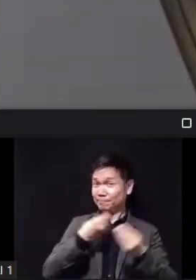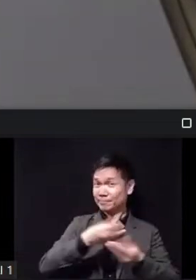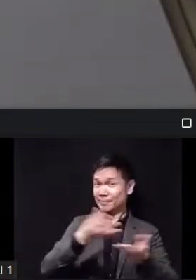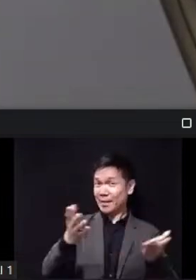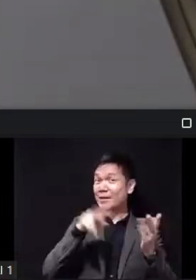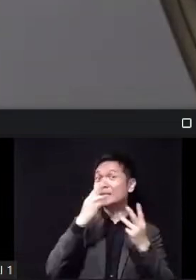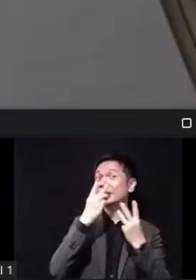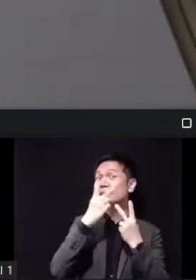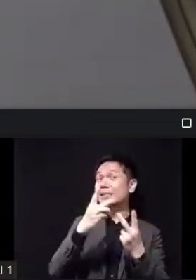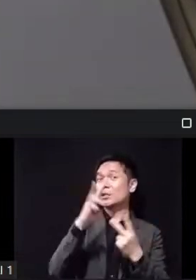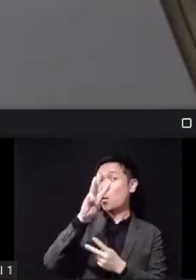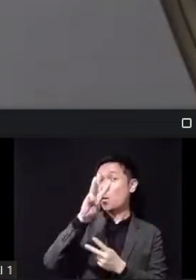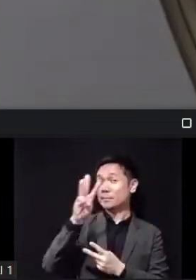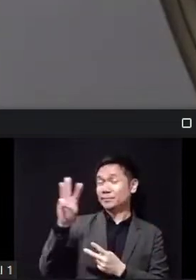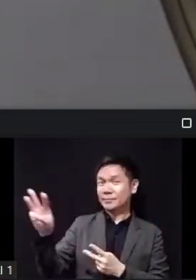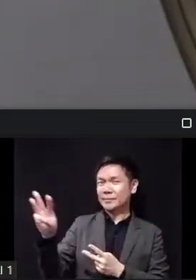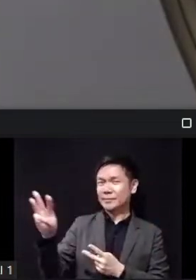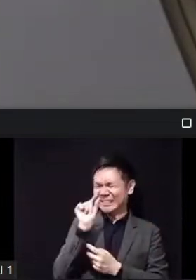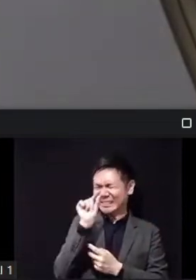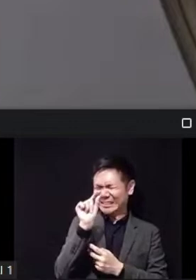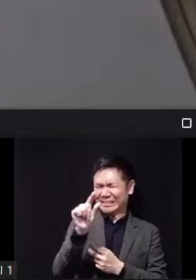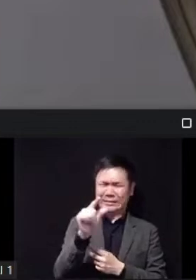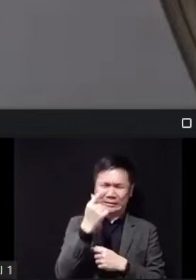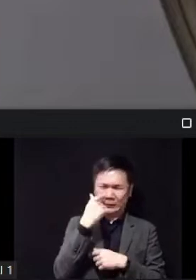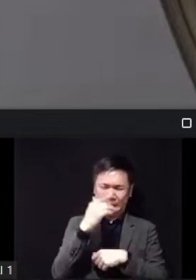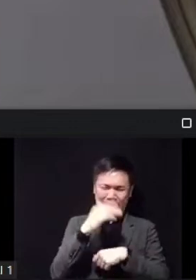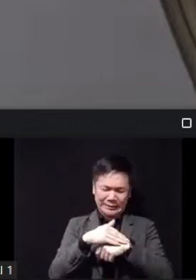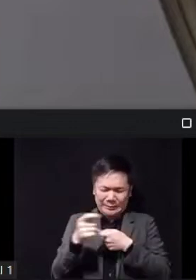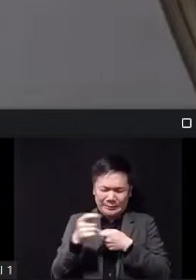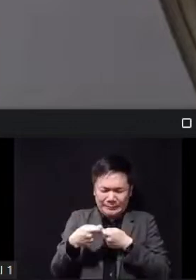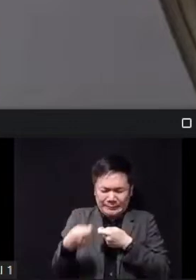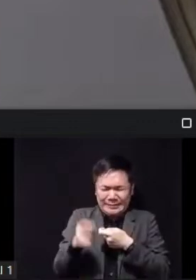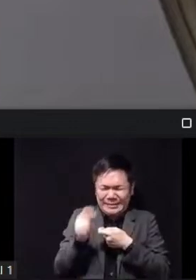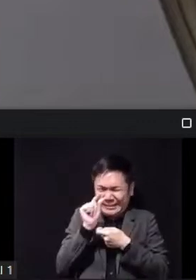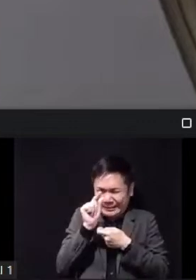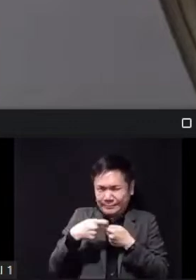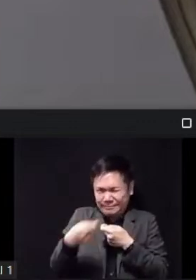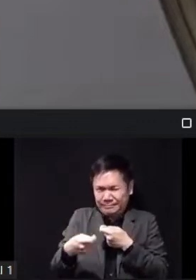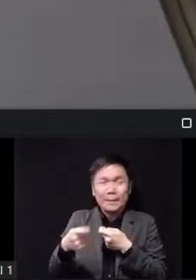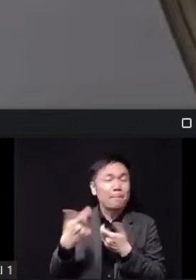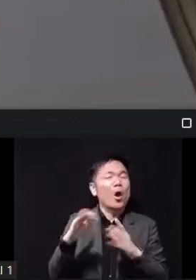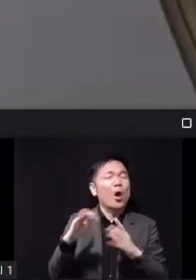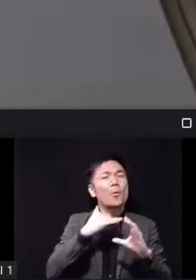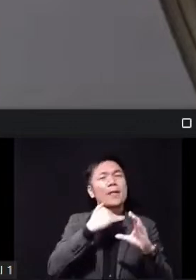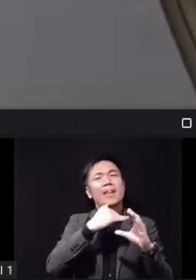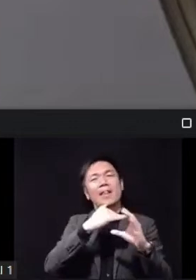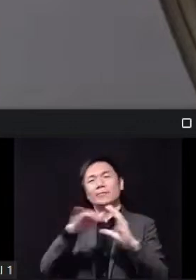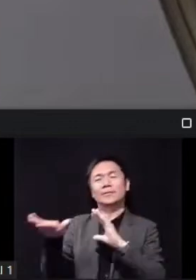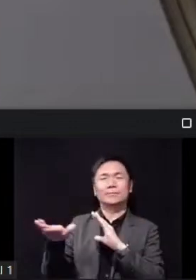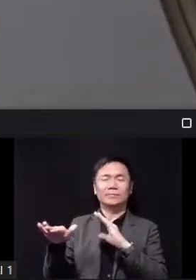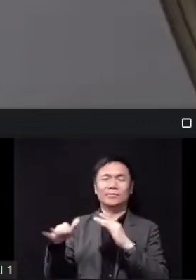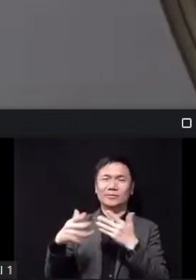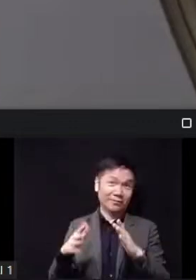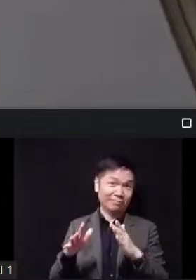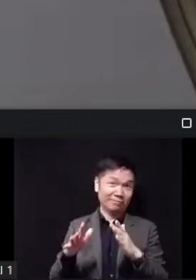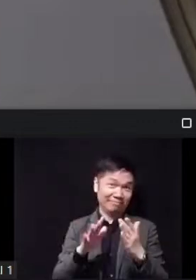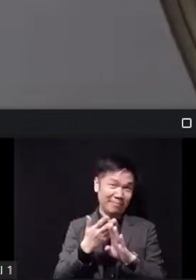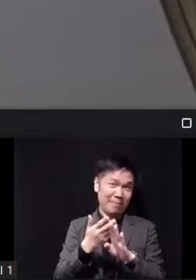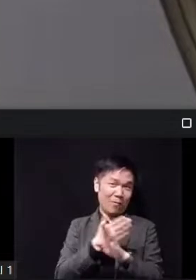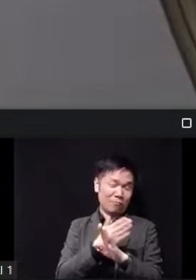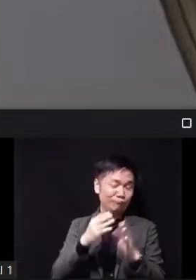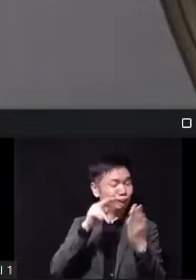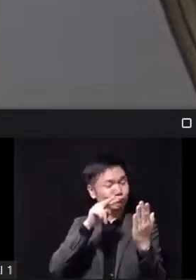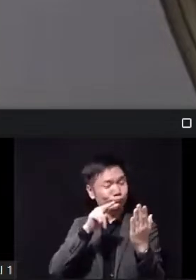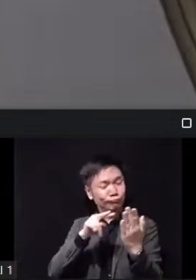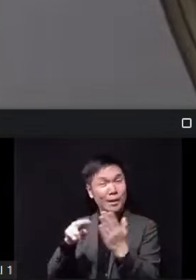on the website. There was a slight delay. We apologize this, but we have circulated on time by email prior, so you should